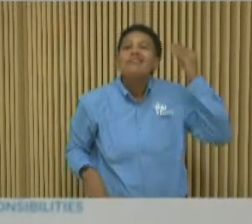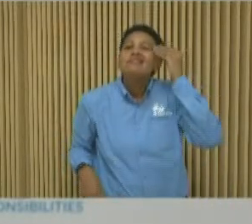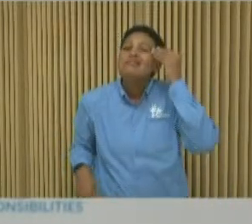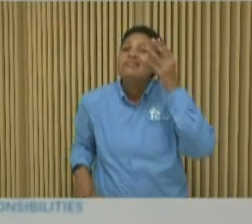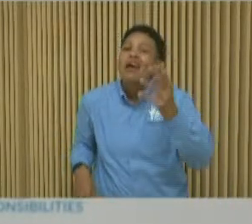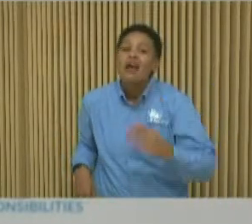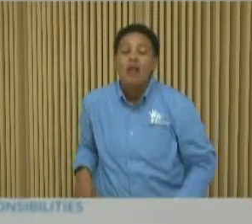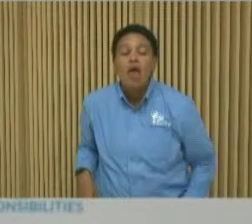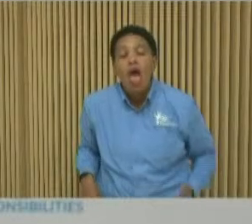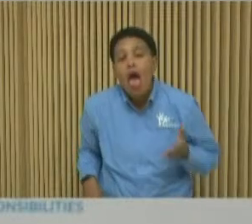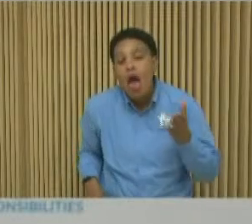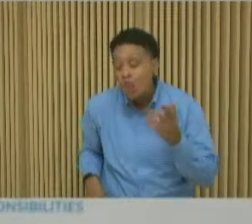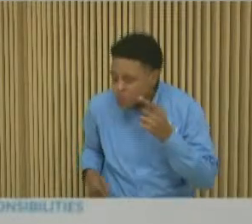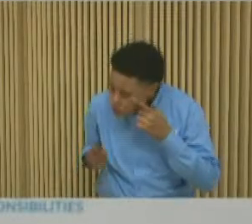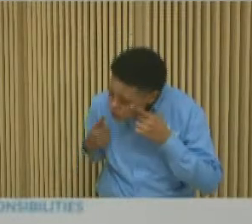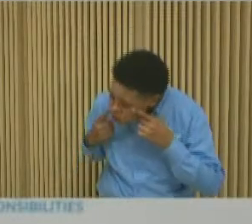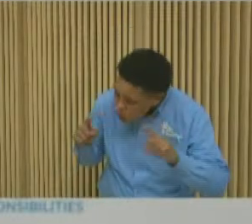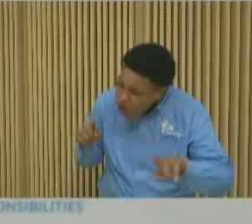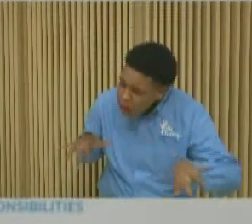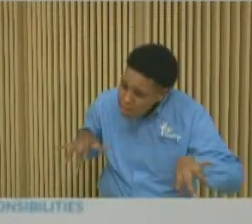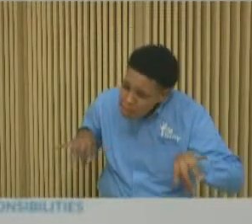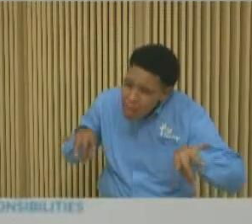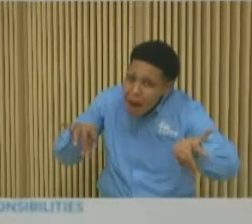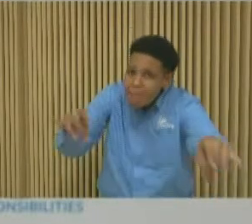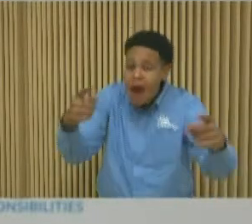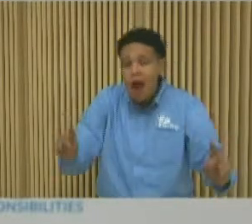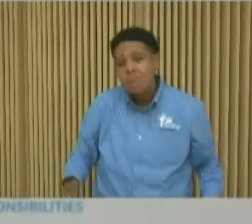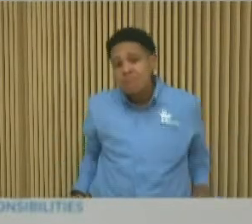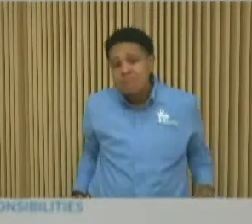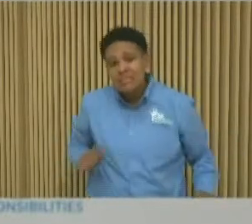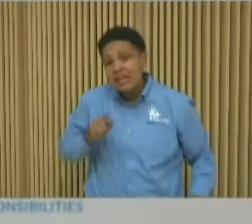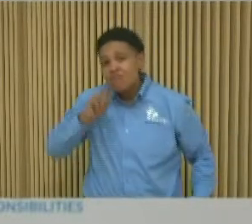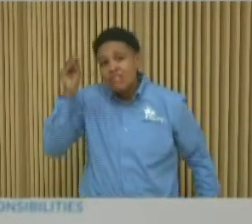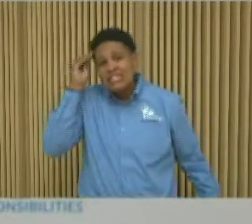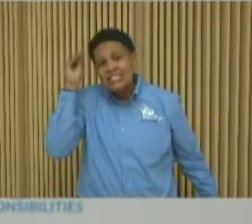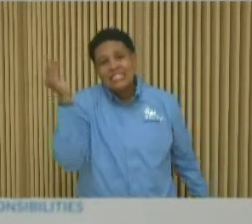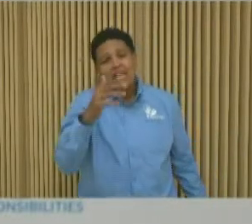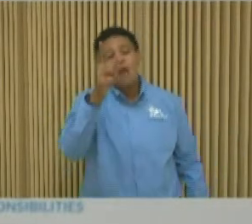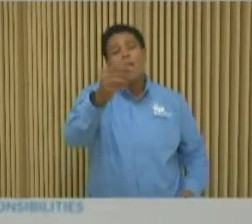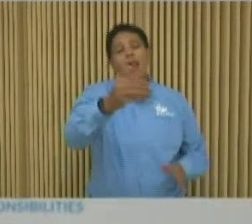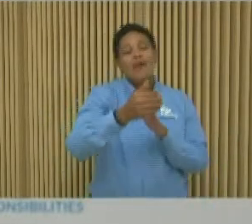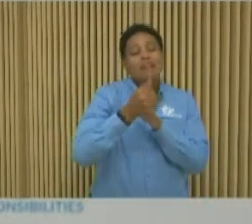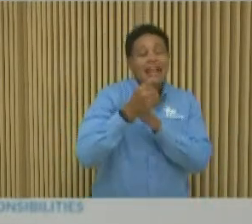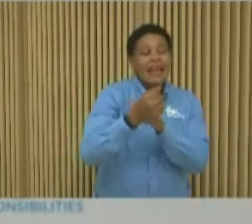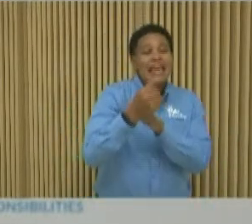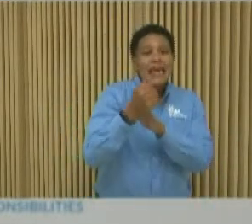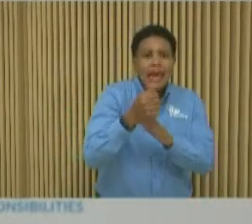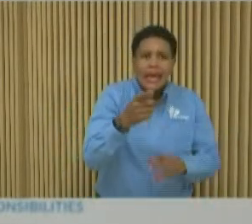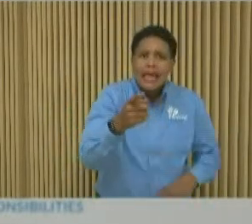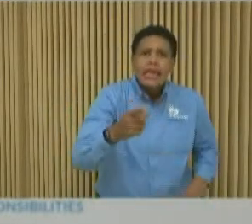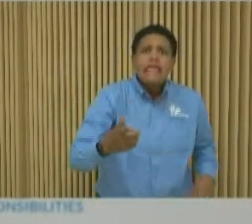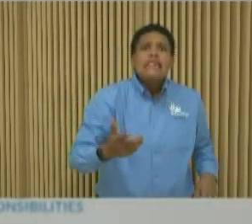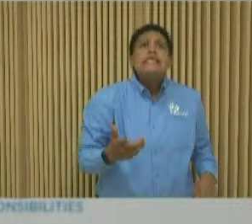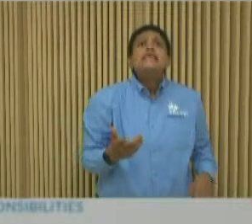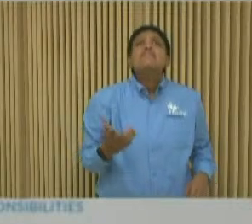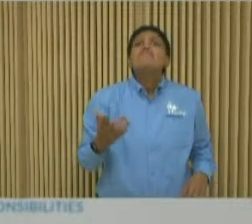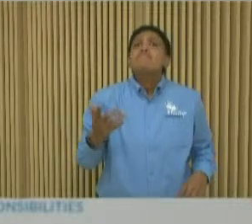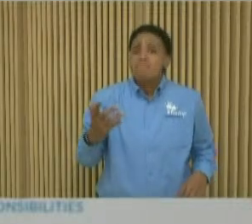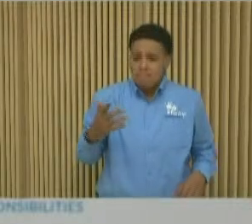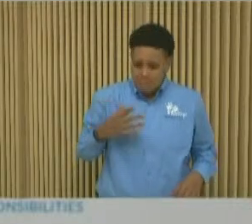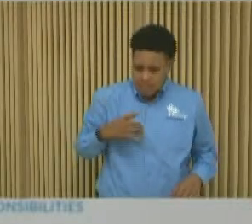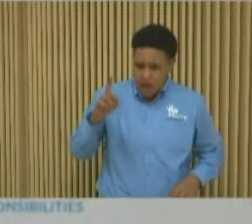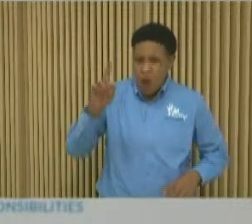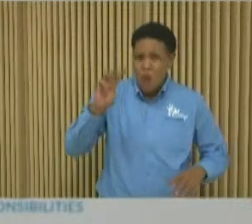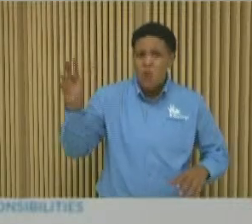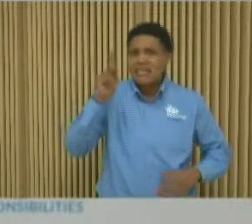major success stories. And I want to say, one of the leading light of West Kingston, a lady known